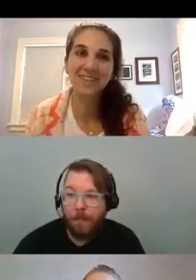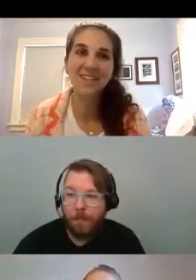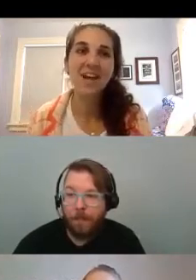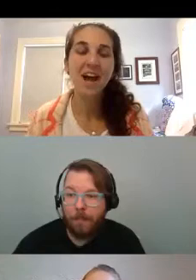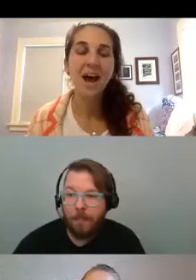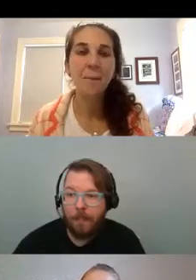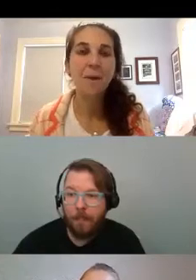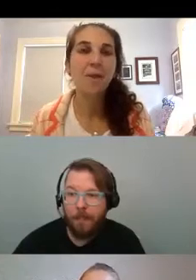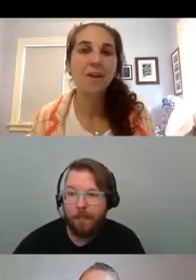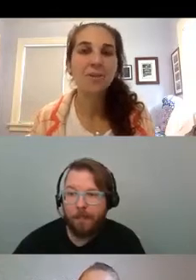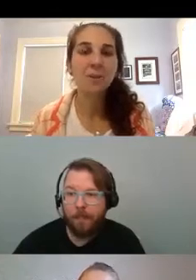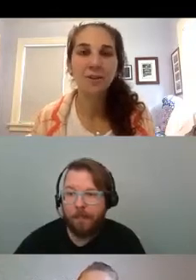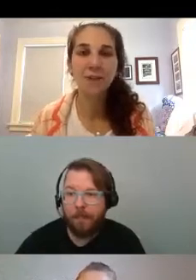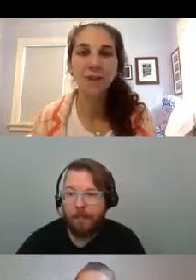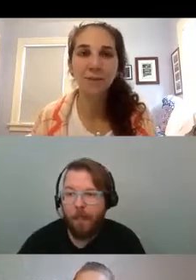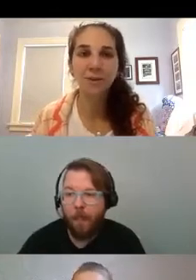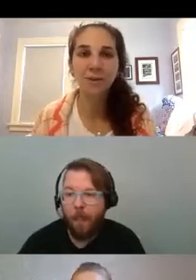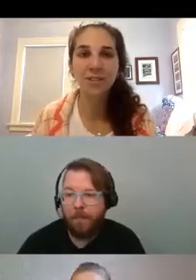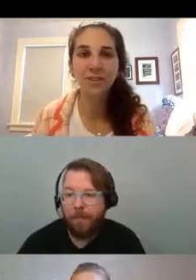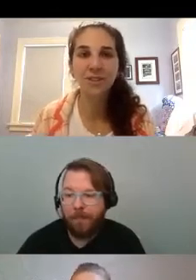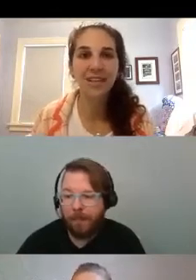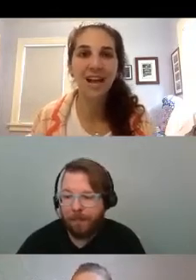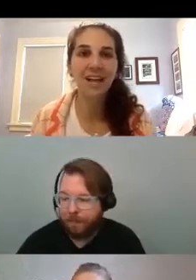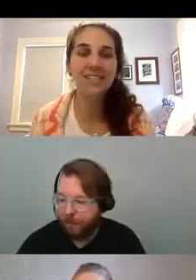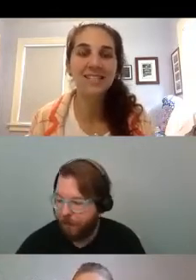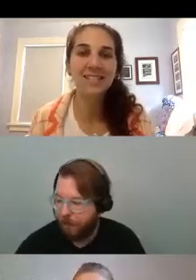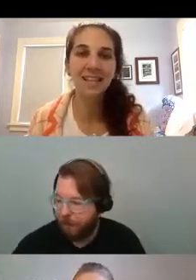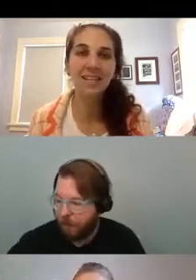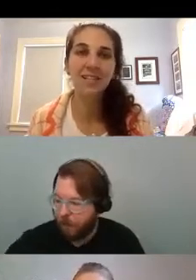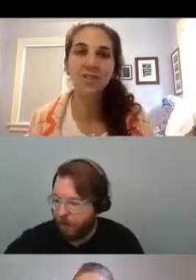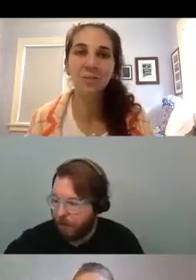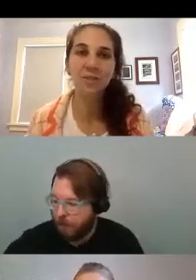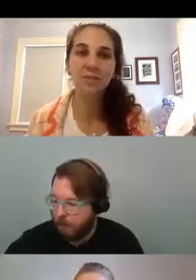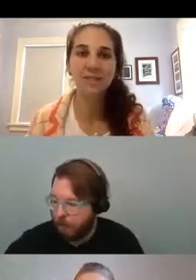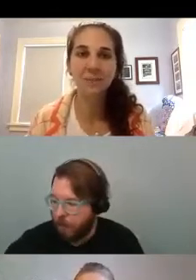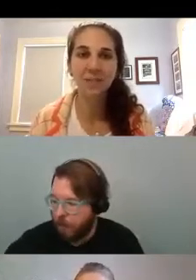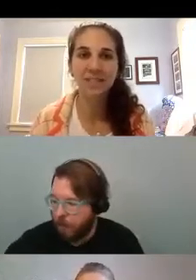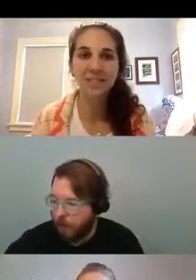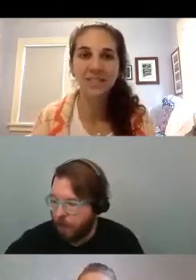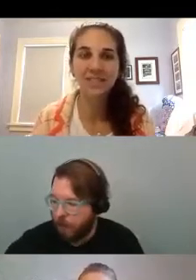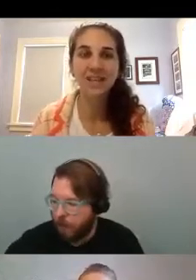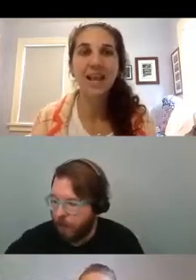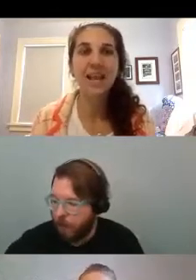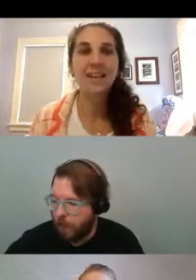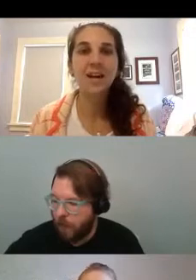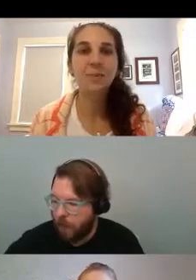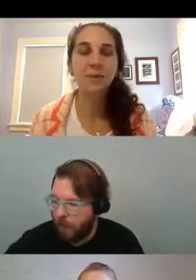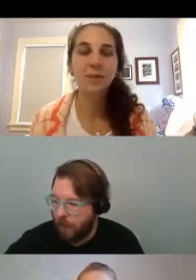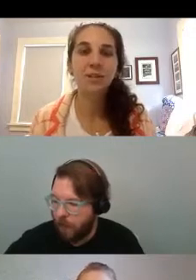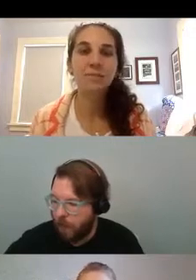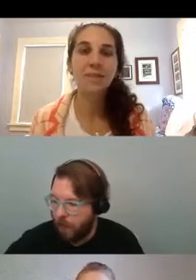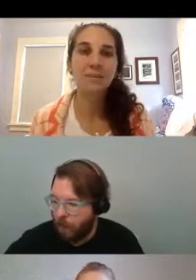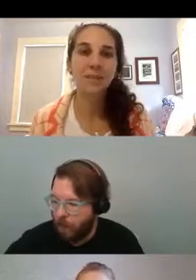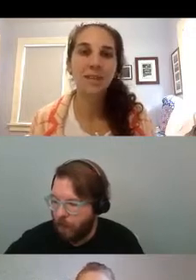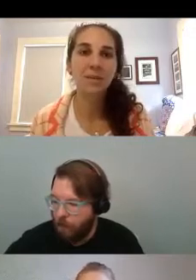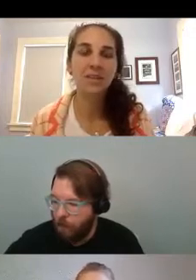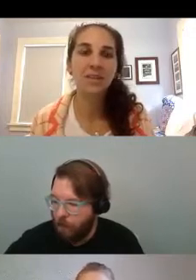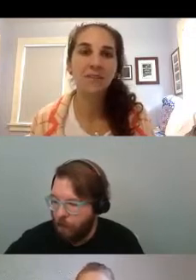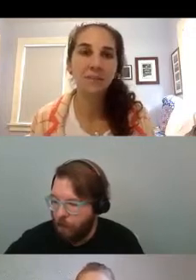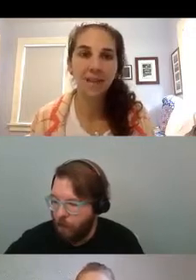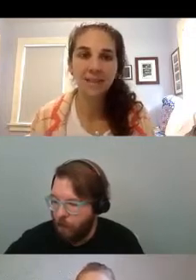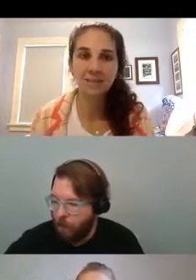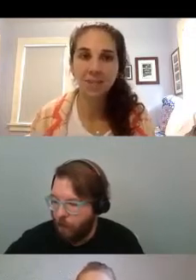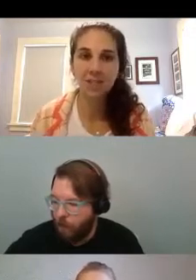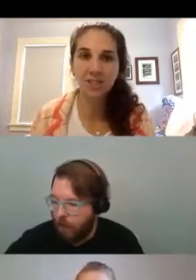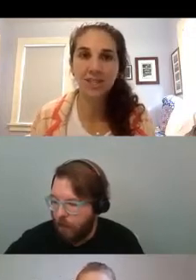Fellow. A large part of my role is creating on-site interpretive experiences that help learners make meaning from